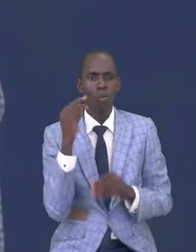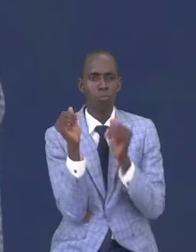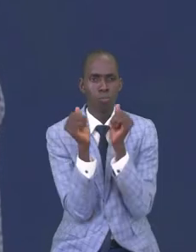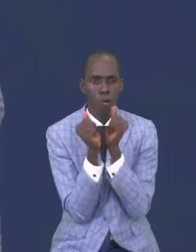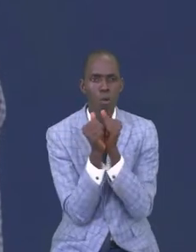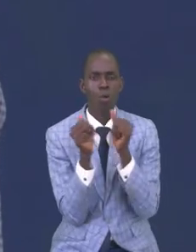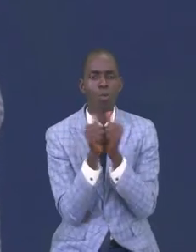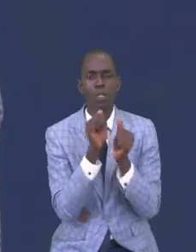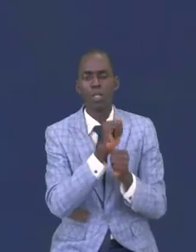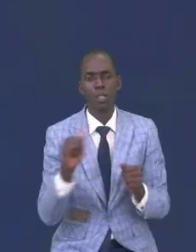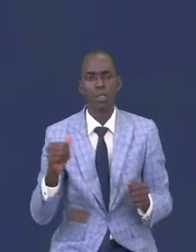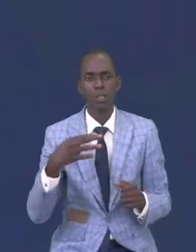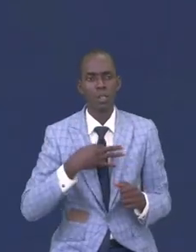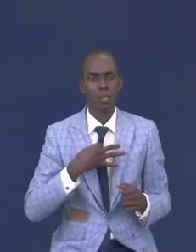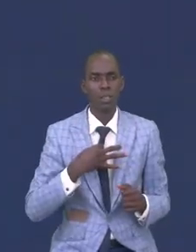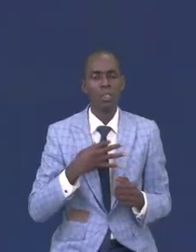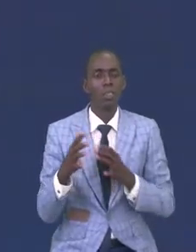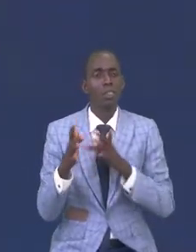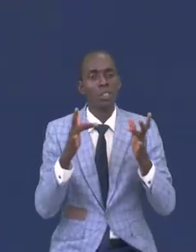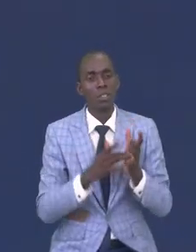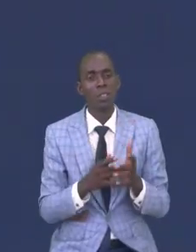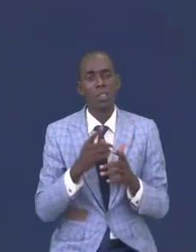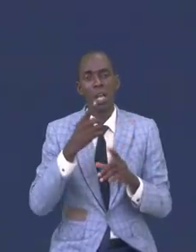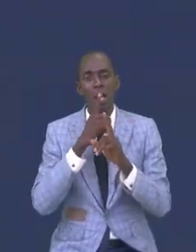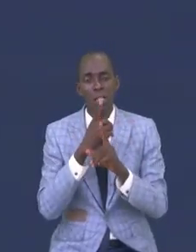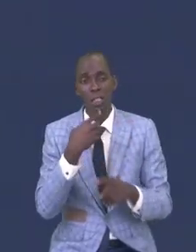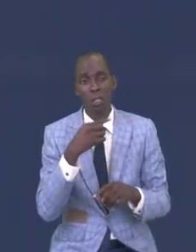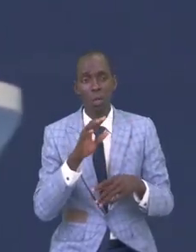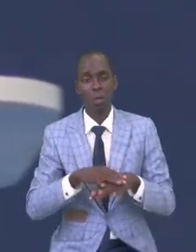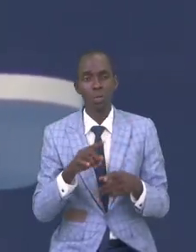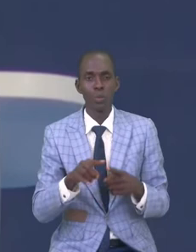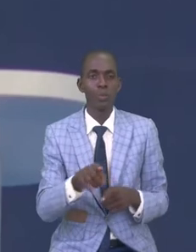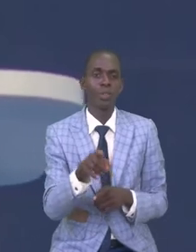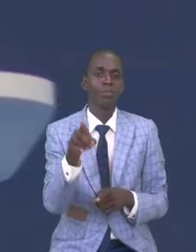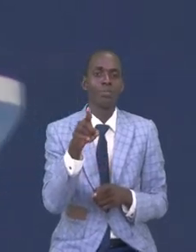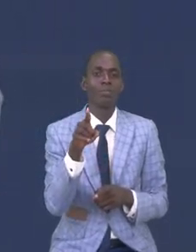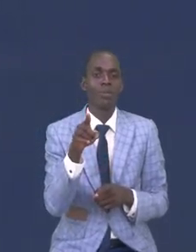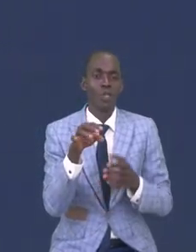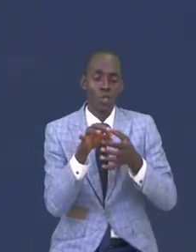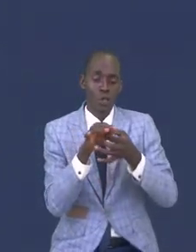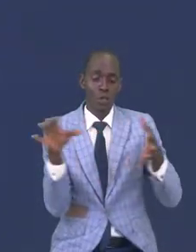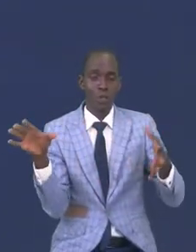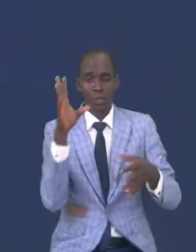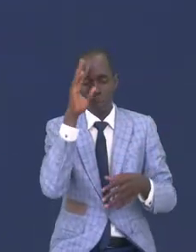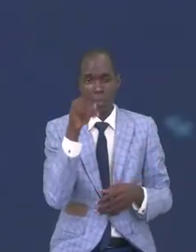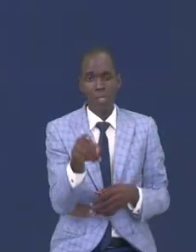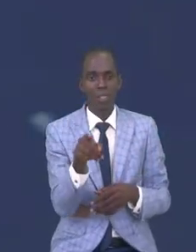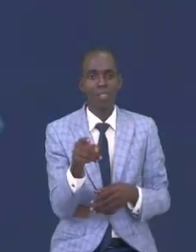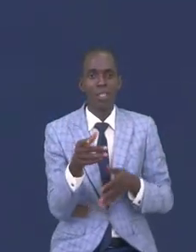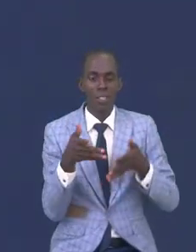with a napkin. Jesus says unto them, loose